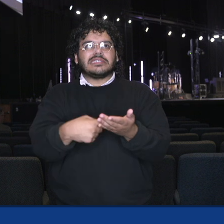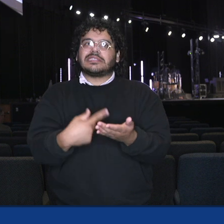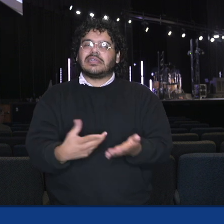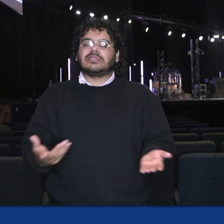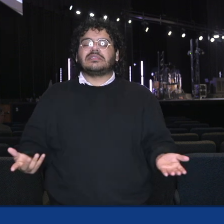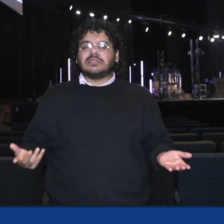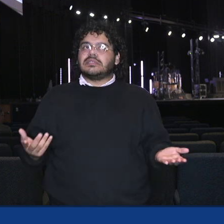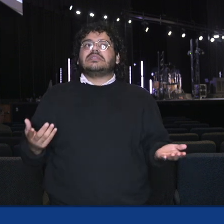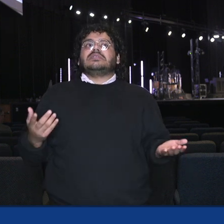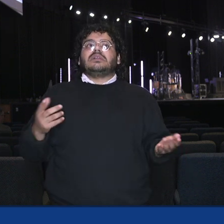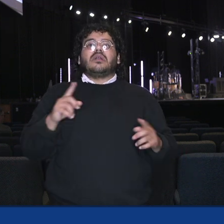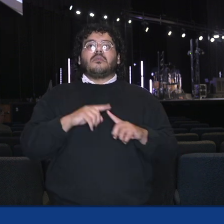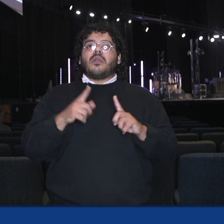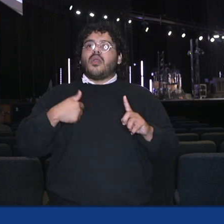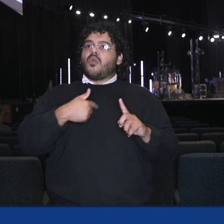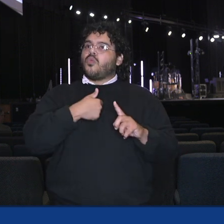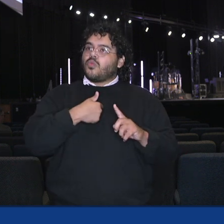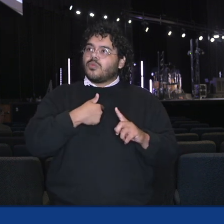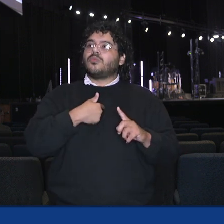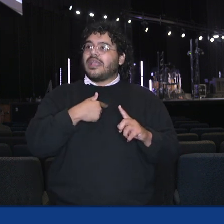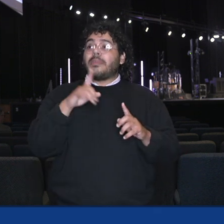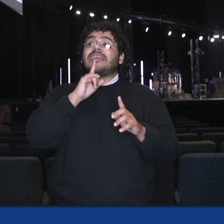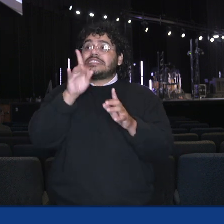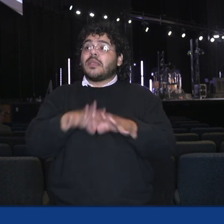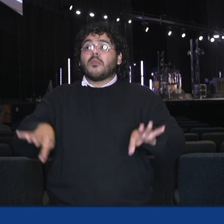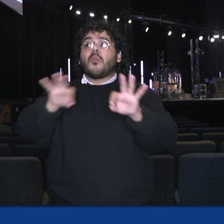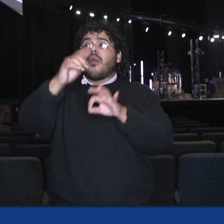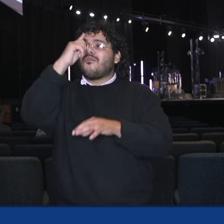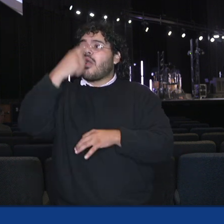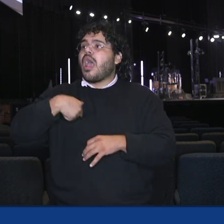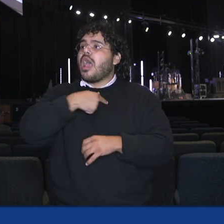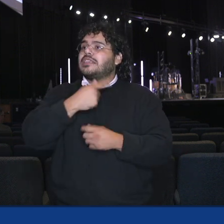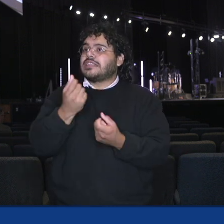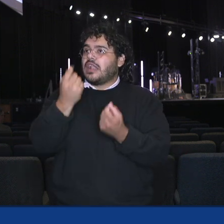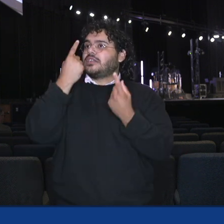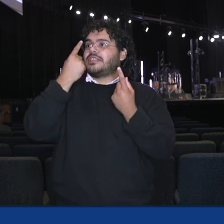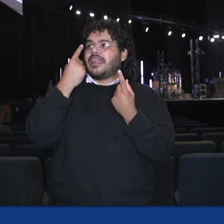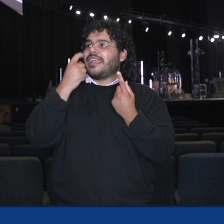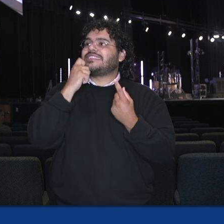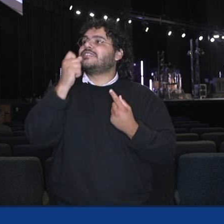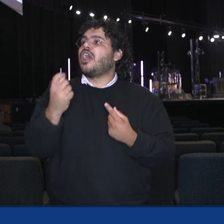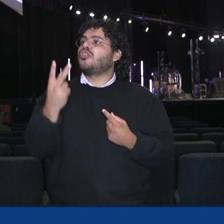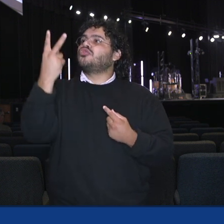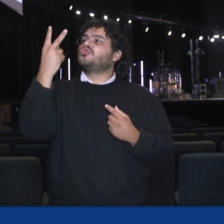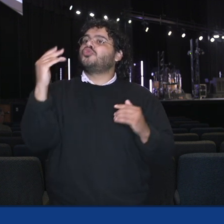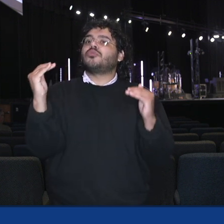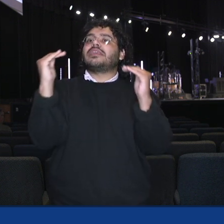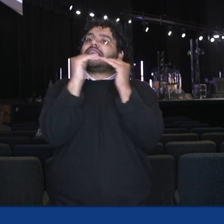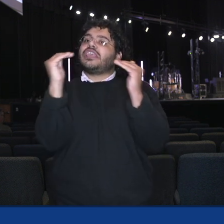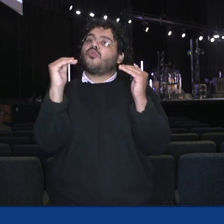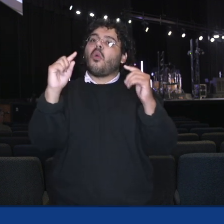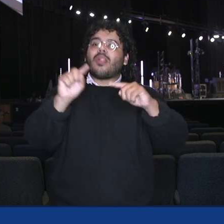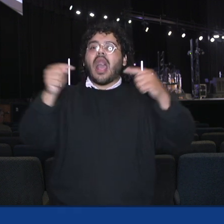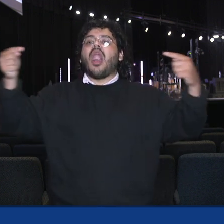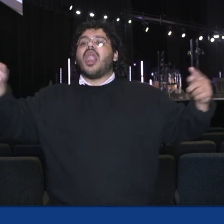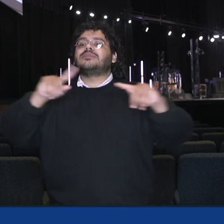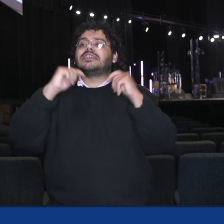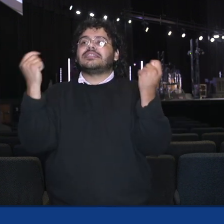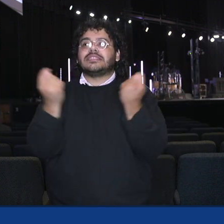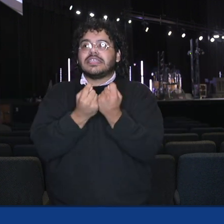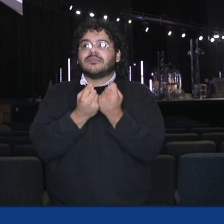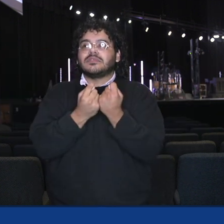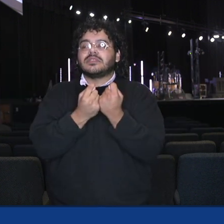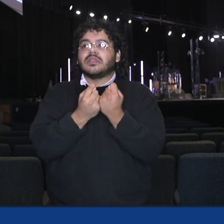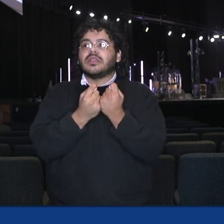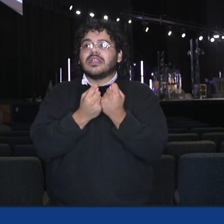When we talk about these things, what's really important to understand is that there are not two equal and opposite teams on the field. There is one team that has won the